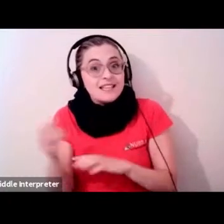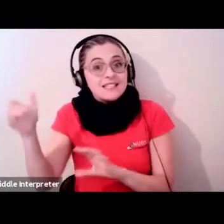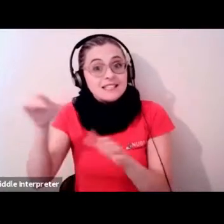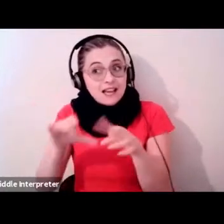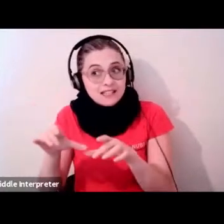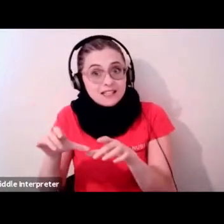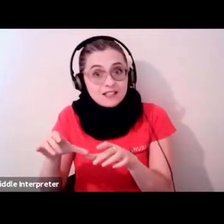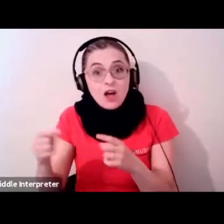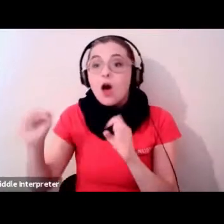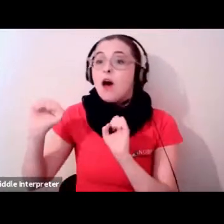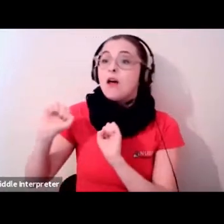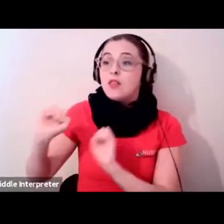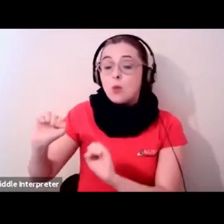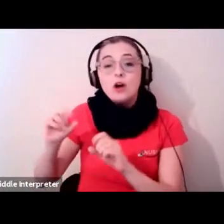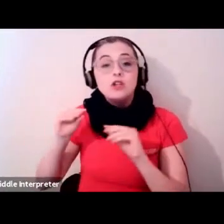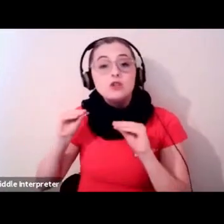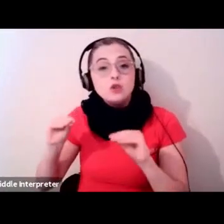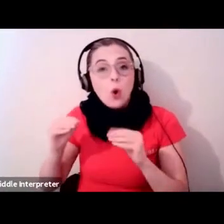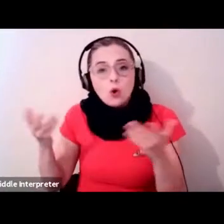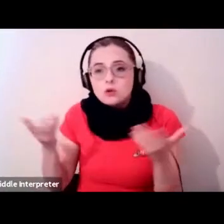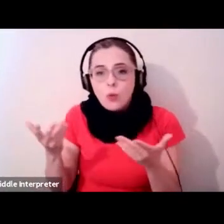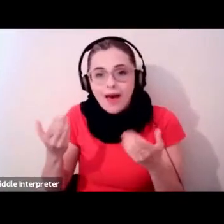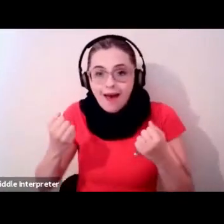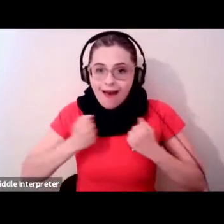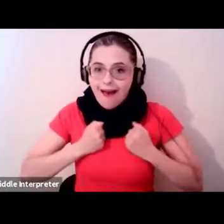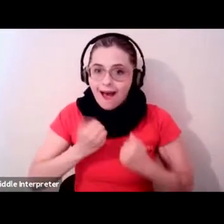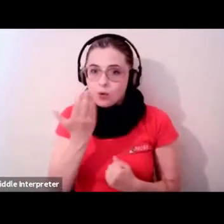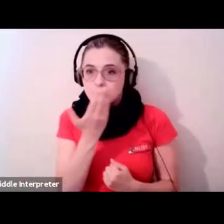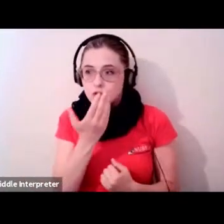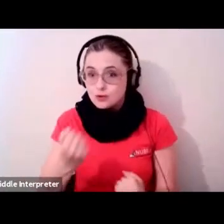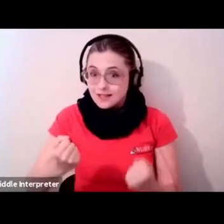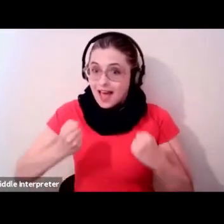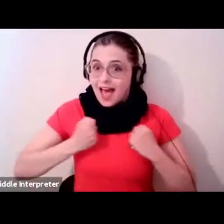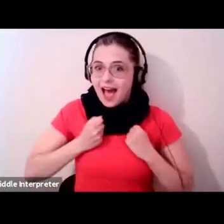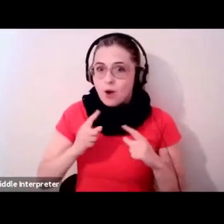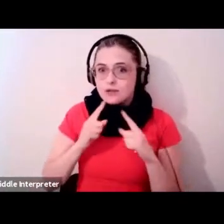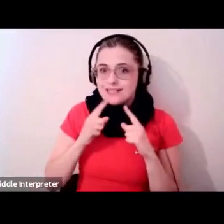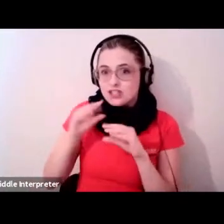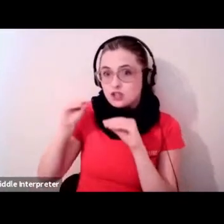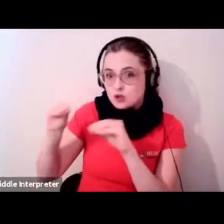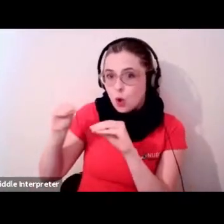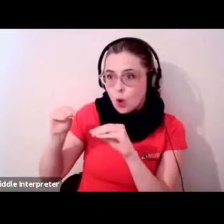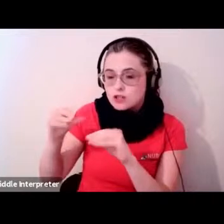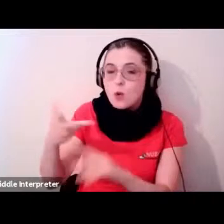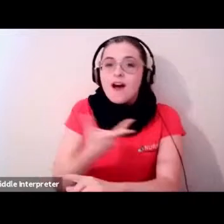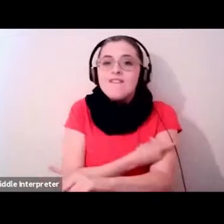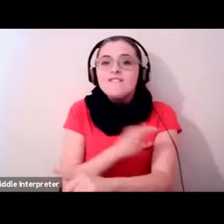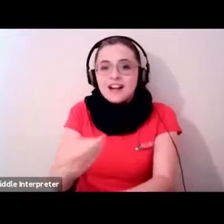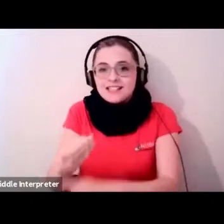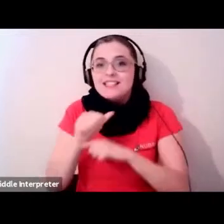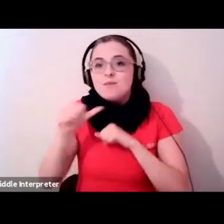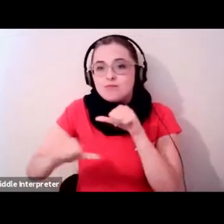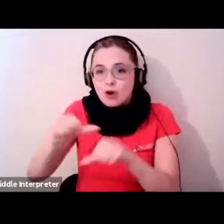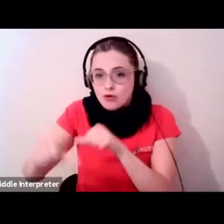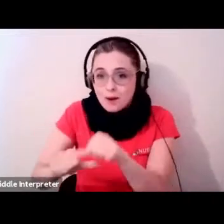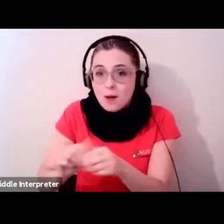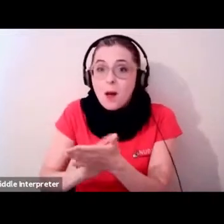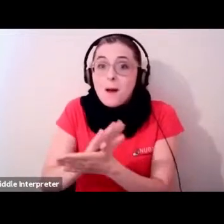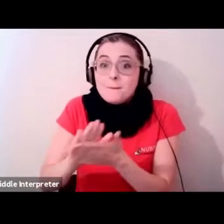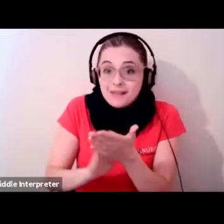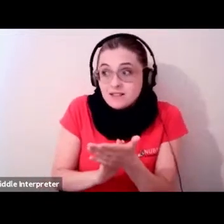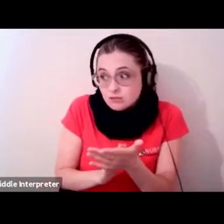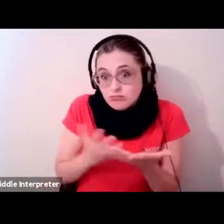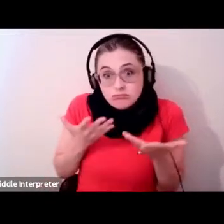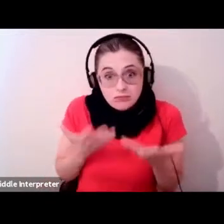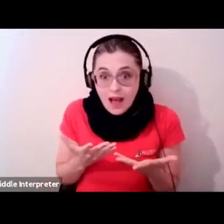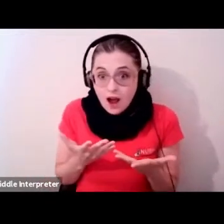our teachers, because they have a vaccine program in place, things might start to be things are